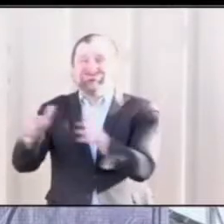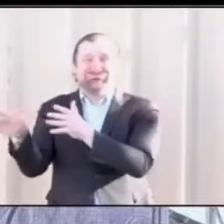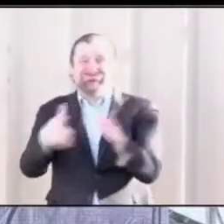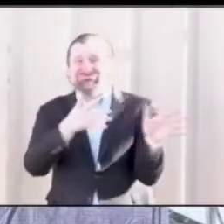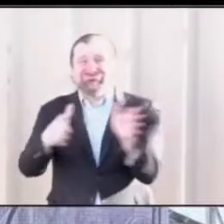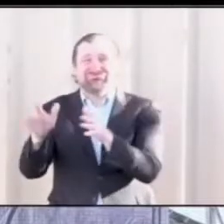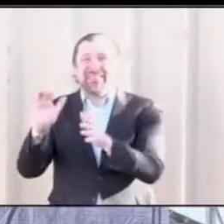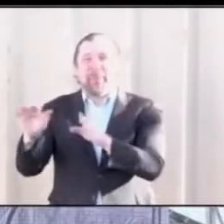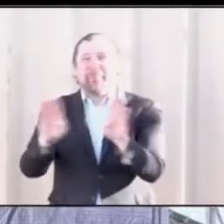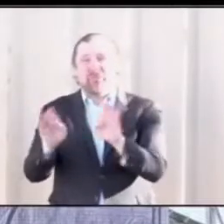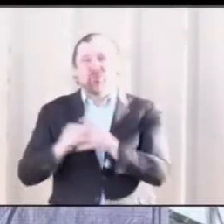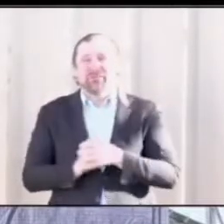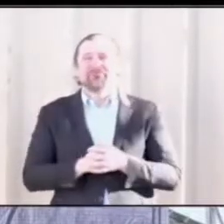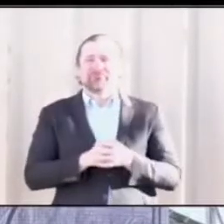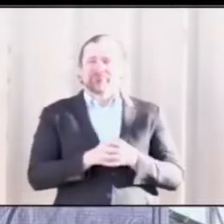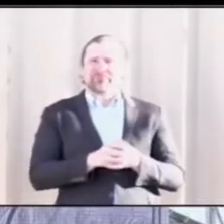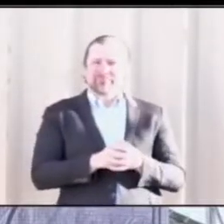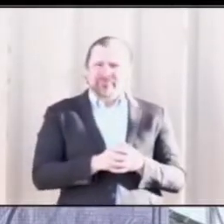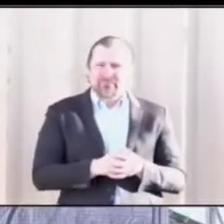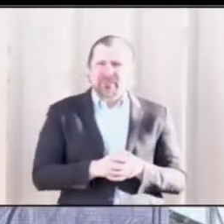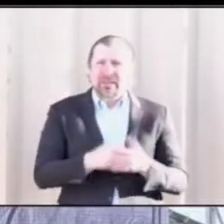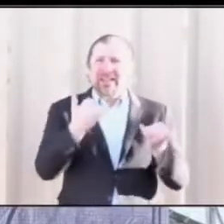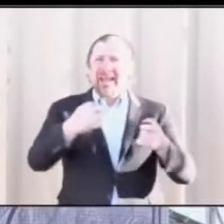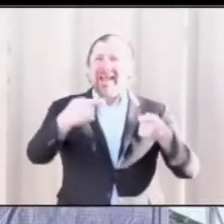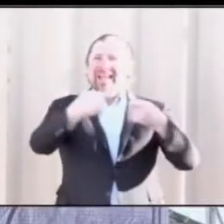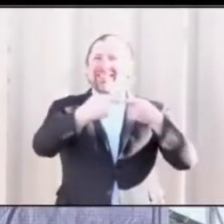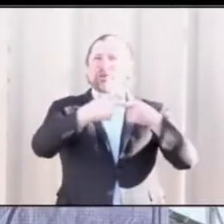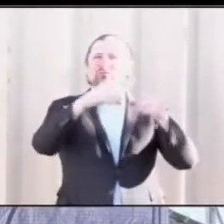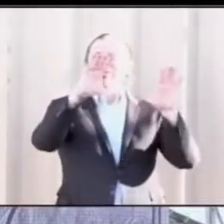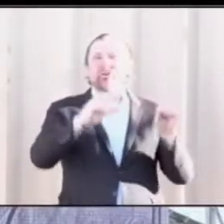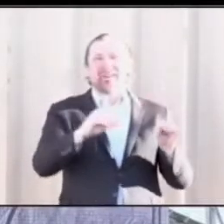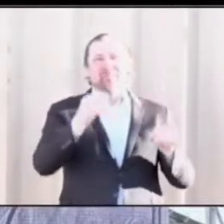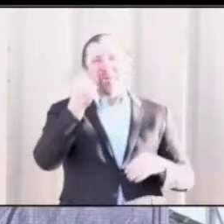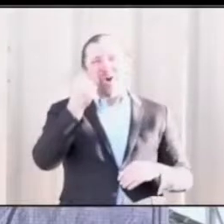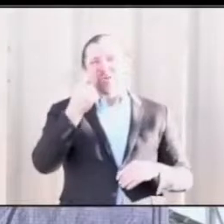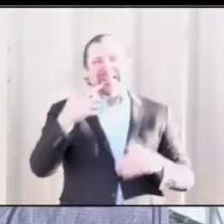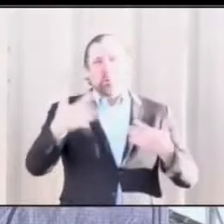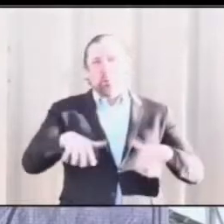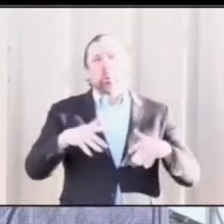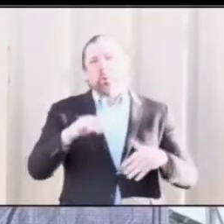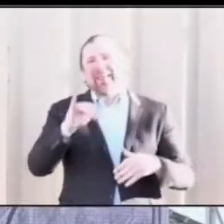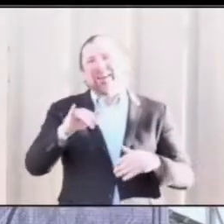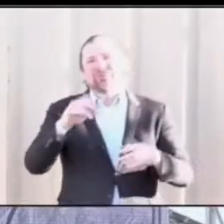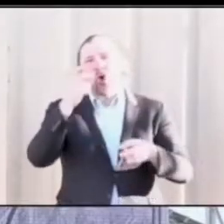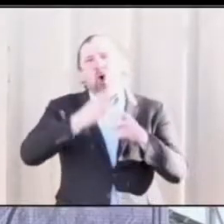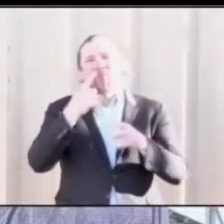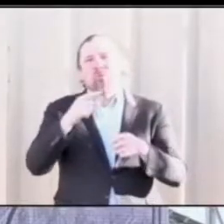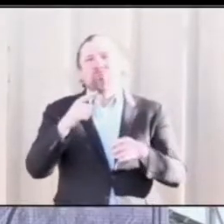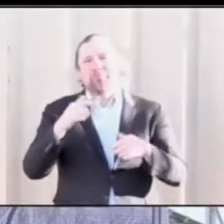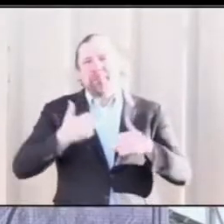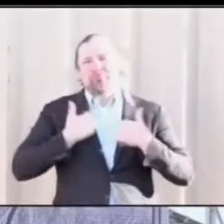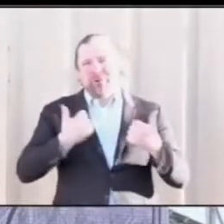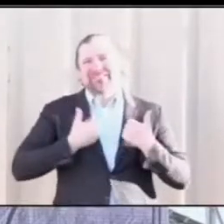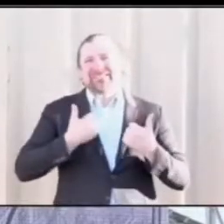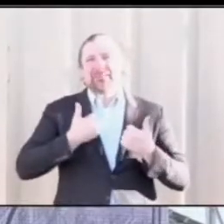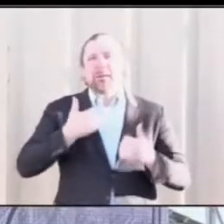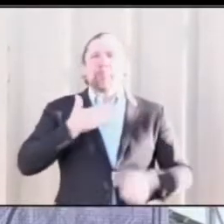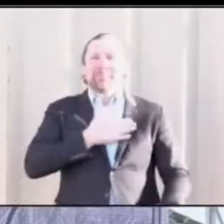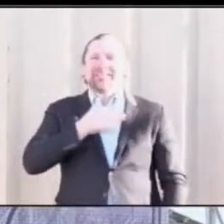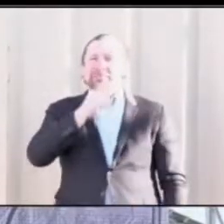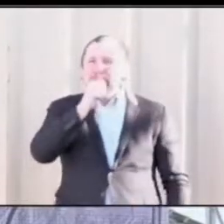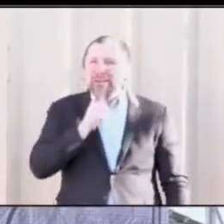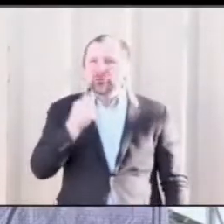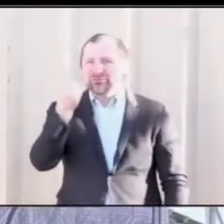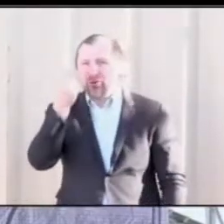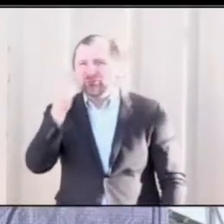We understand that the shutoff of the power can be of inconvenience to our residents, but we ask that you please be patient and